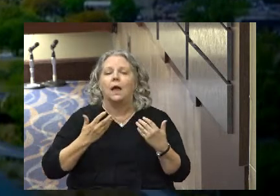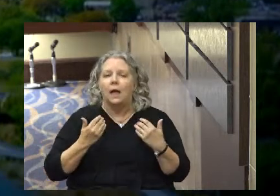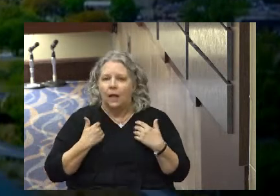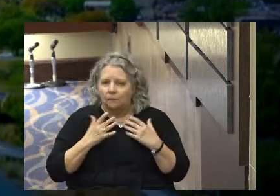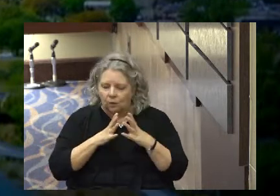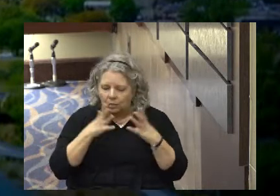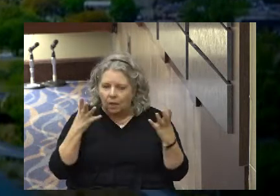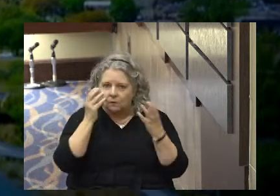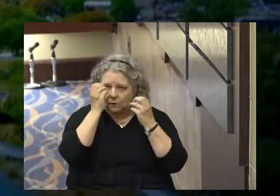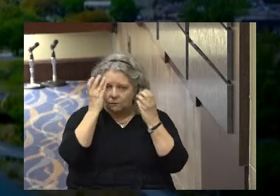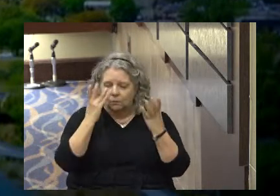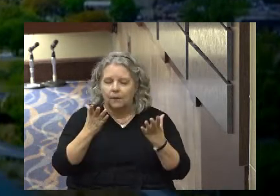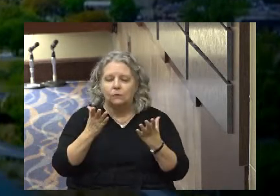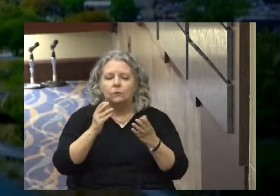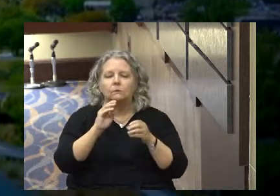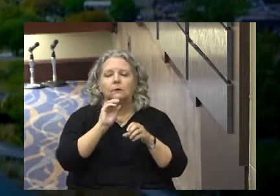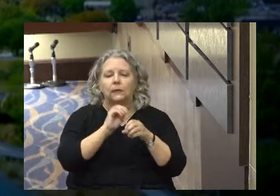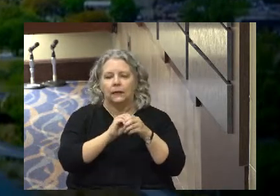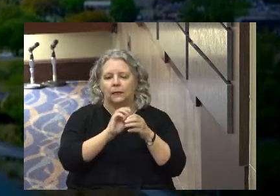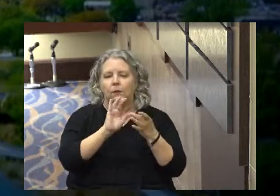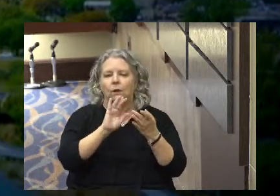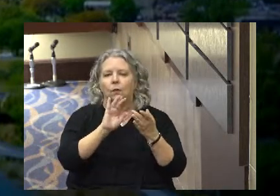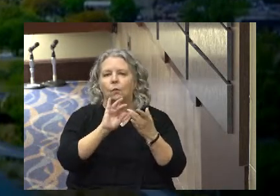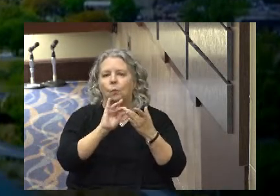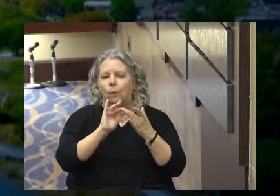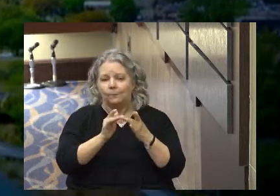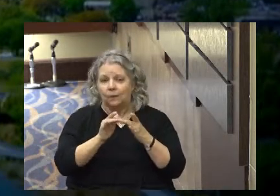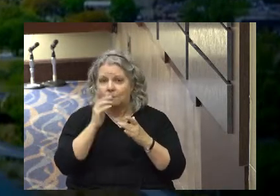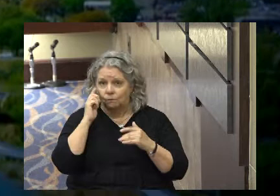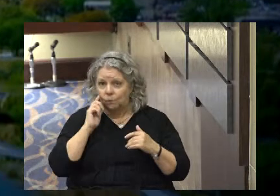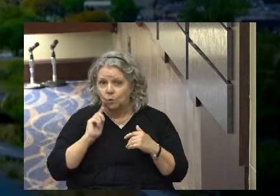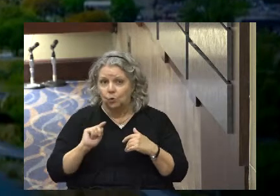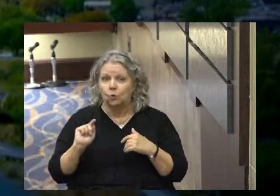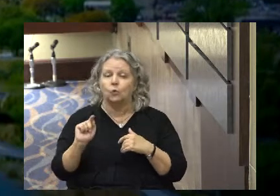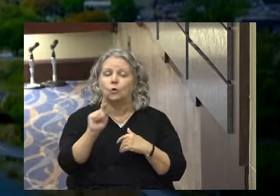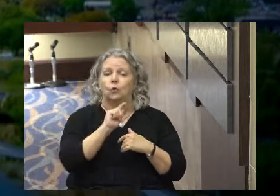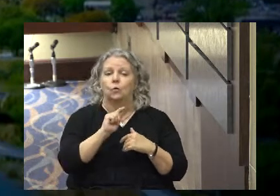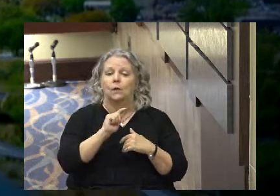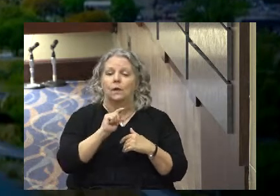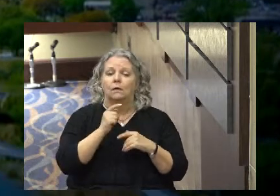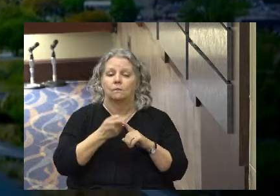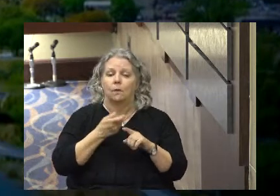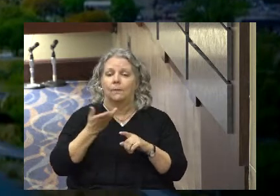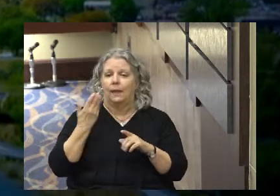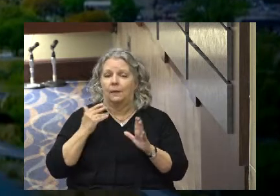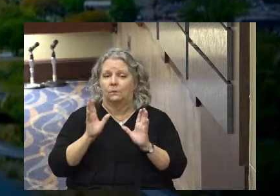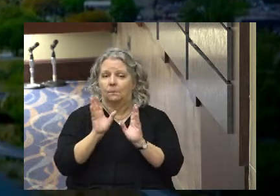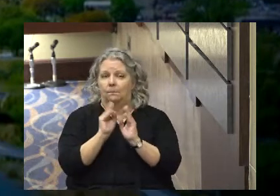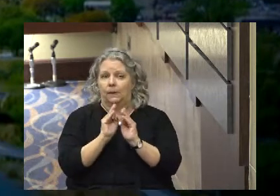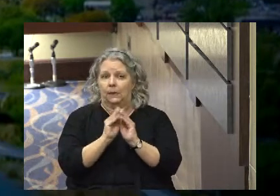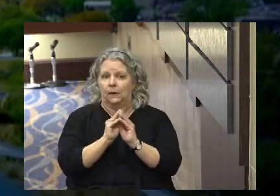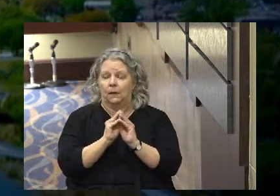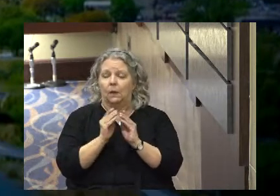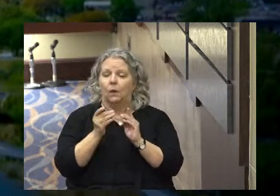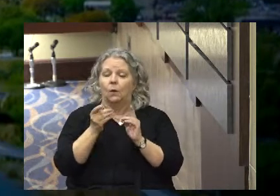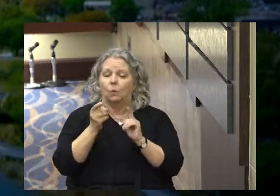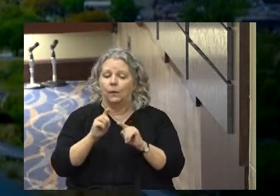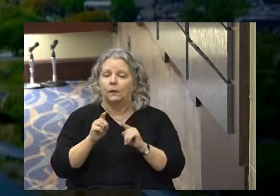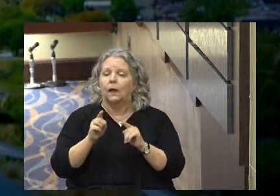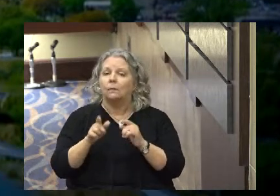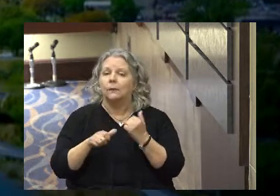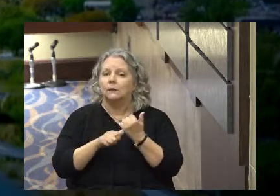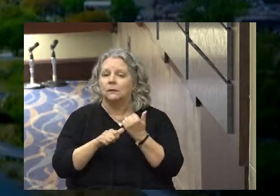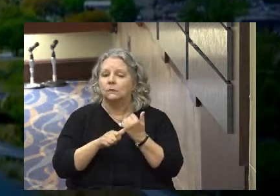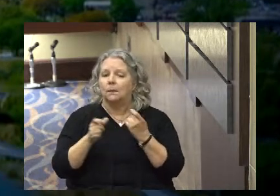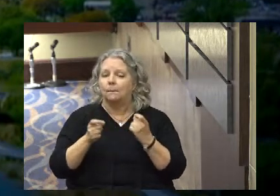website, or you could tune into the last city council meeting, the work session, in which Assistant City Manager Kane gave a top 10